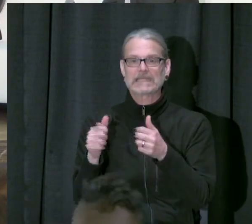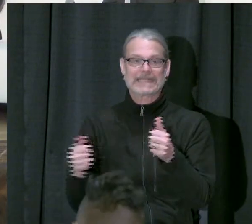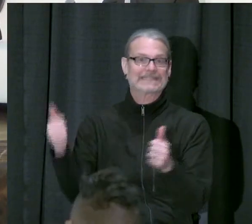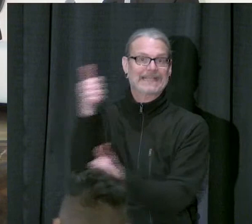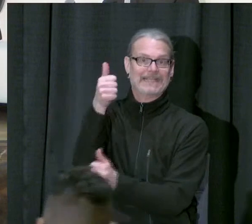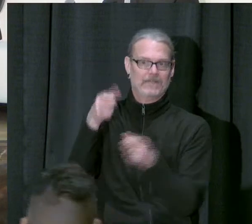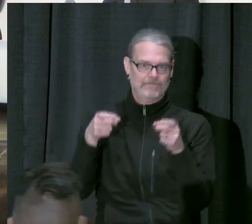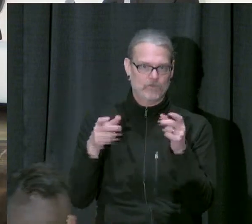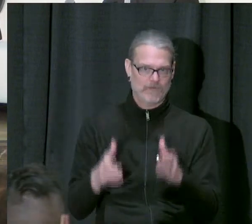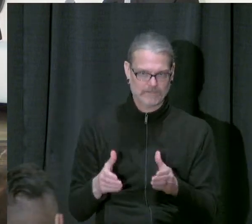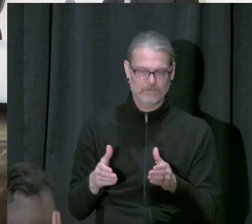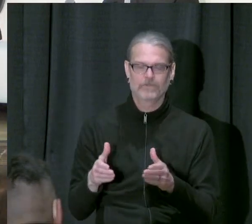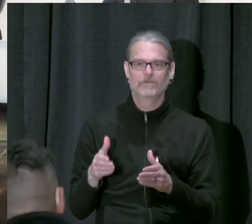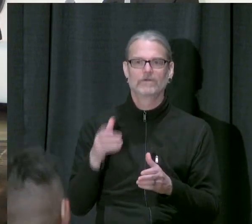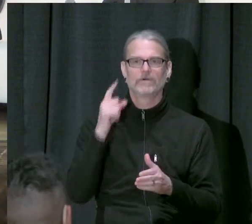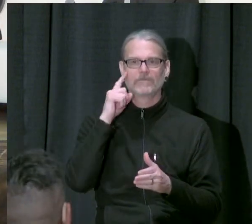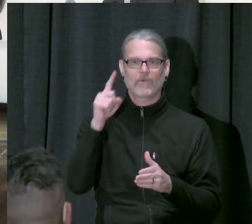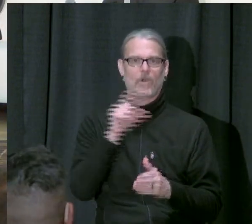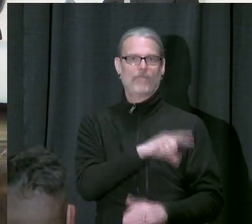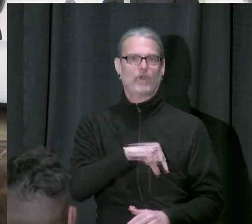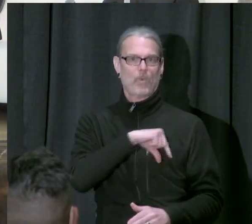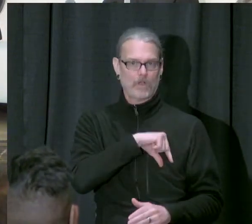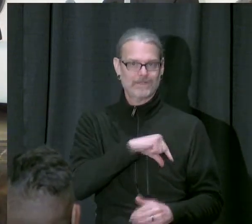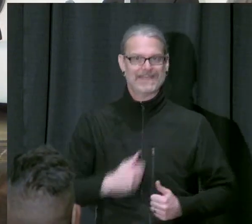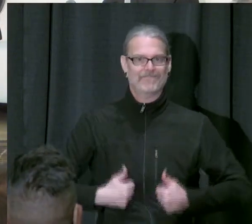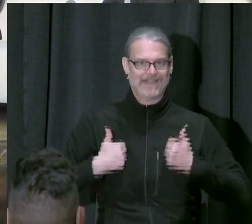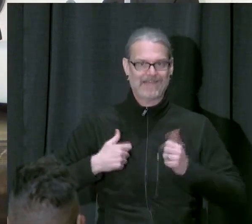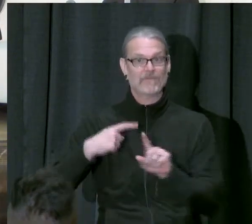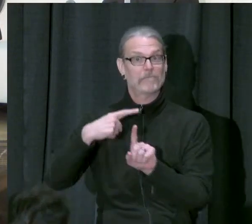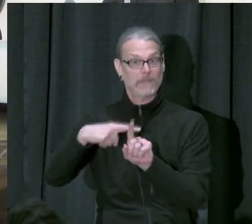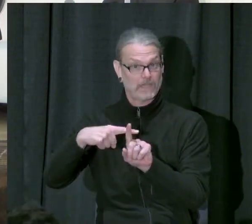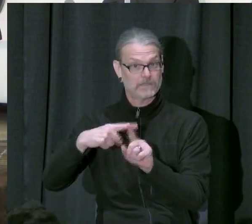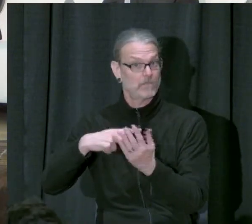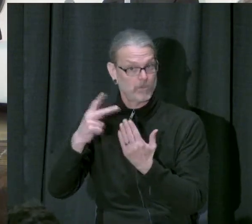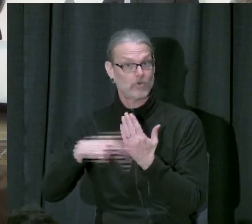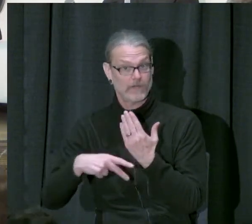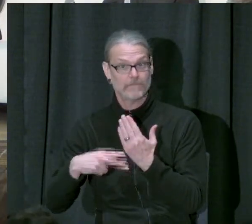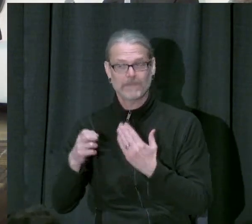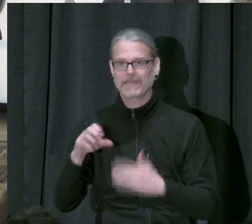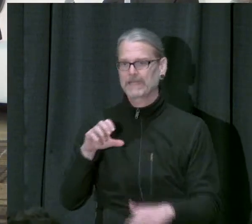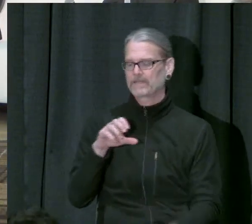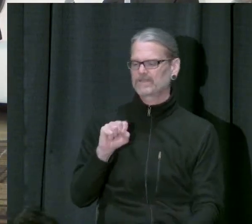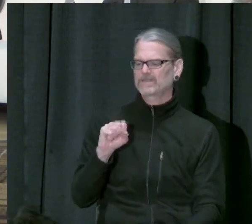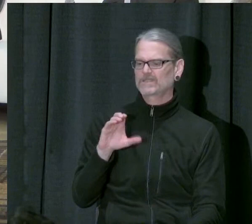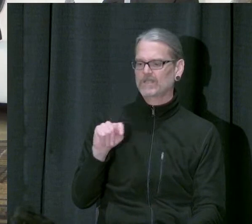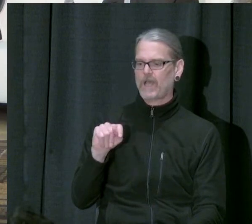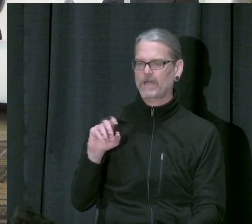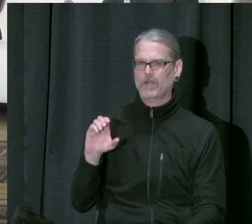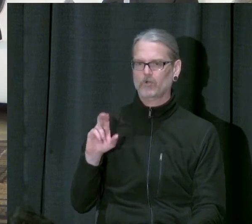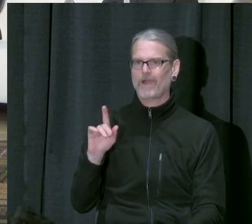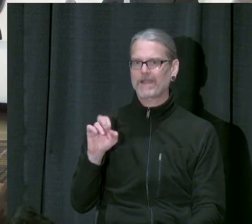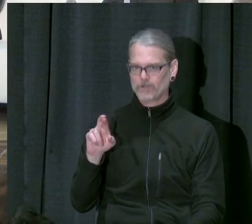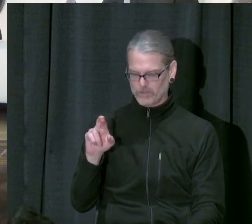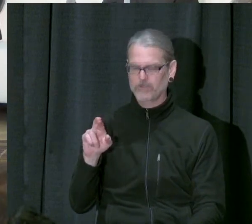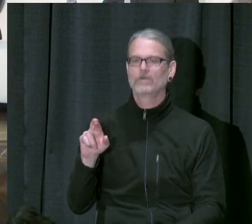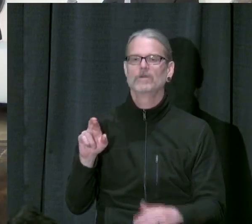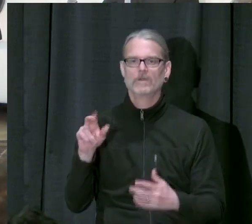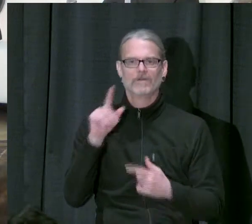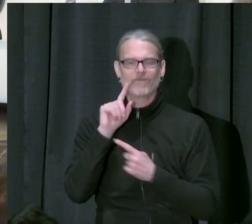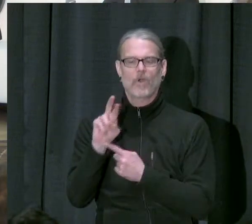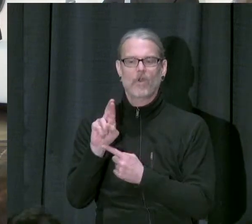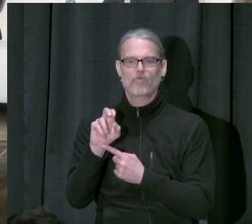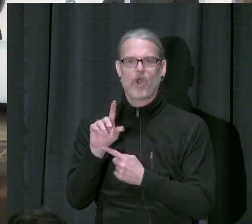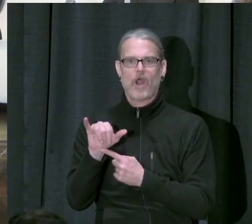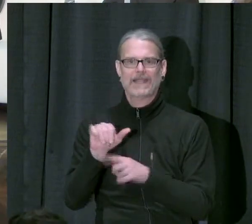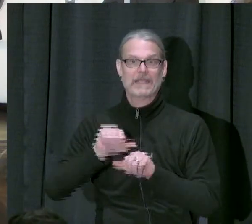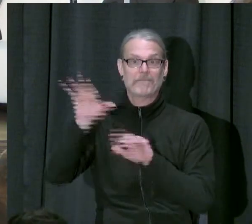of the Quality of Life Plus program, and Scott Hoivert, who's the Program Manager for the Rocky Mountain region. Gentlemen,